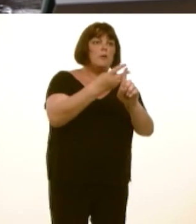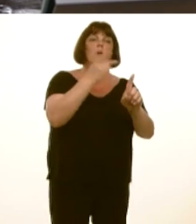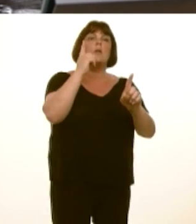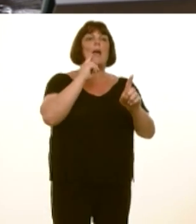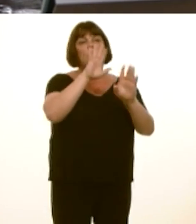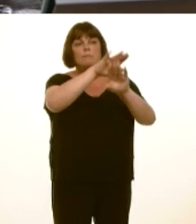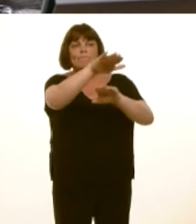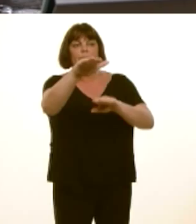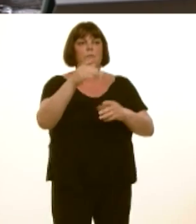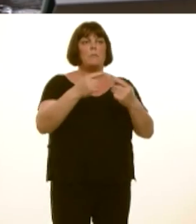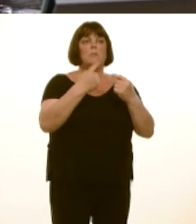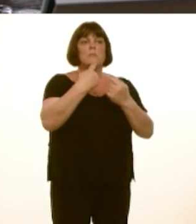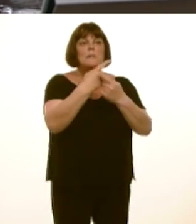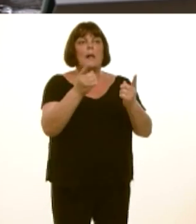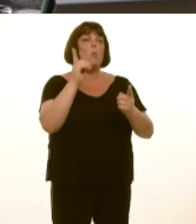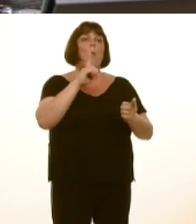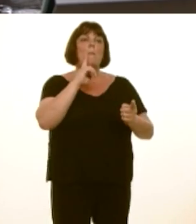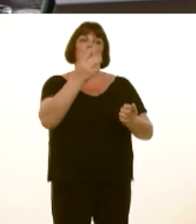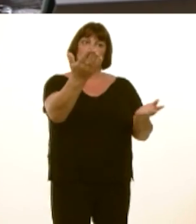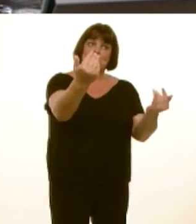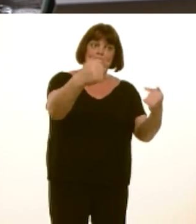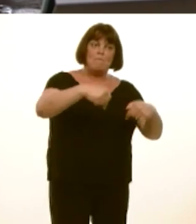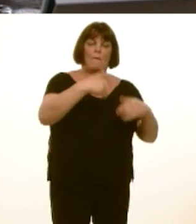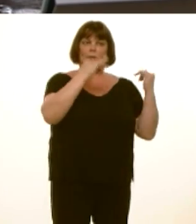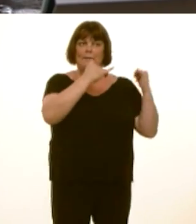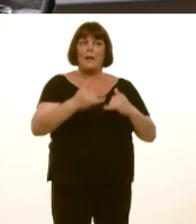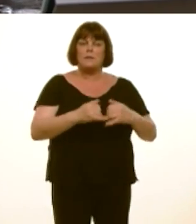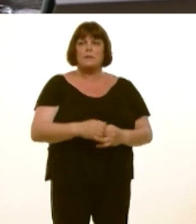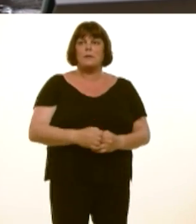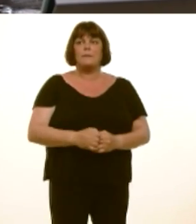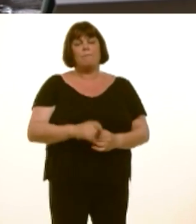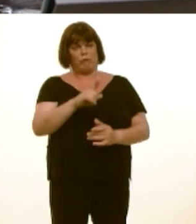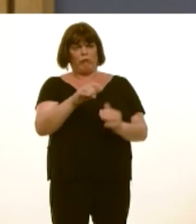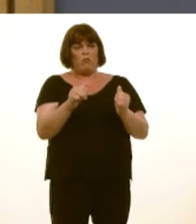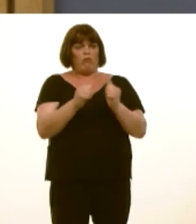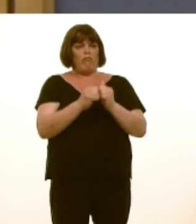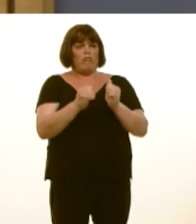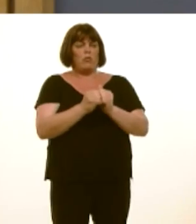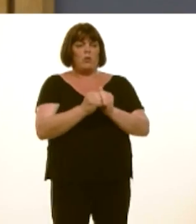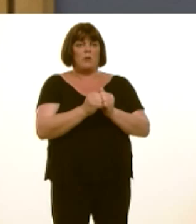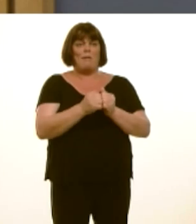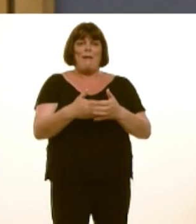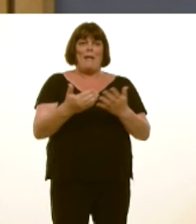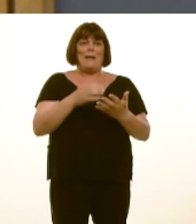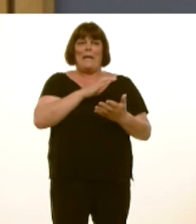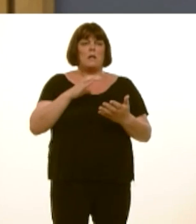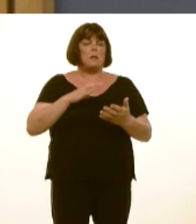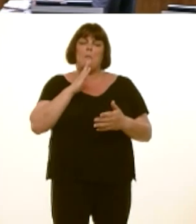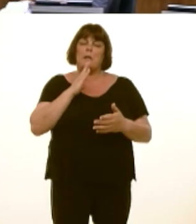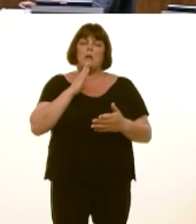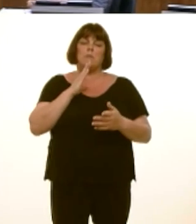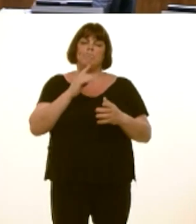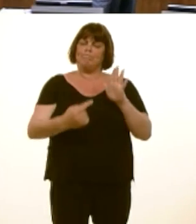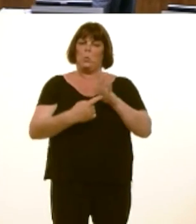seeing, of course, the benefits of that. The member's absolutely right to say that with every cancer, early detection is crucial. With